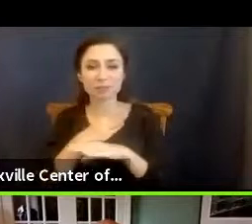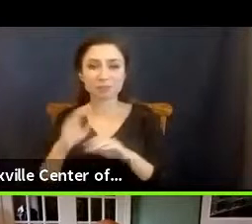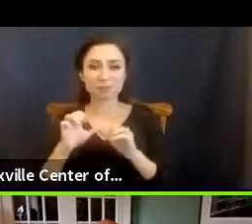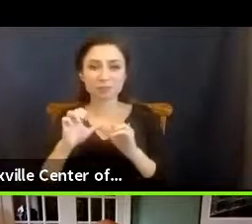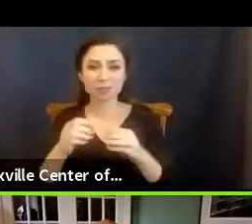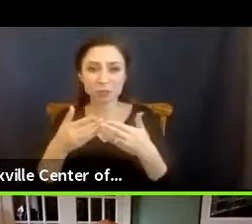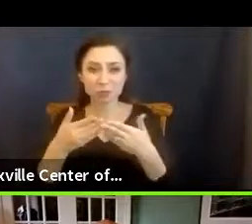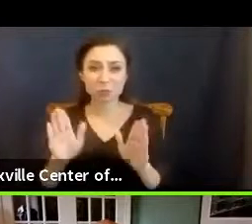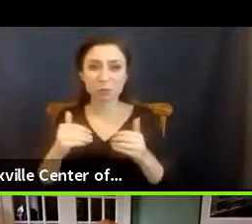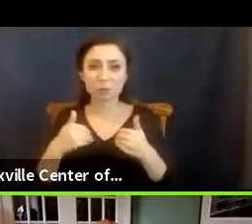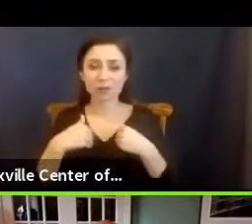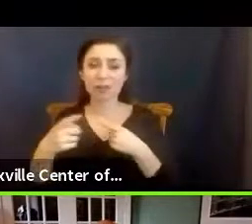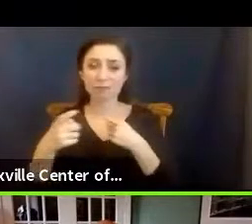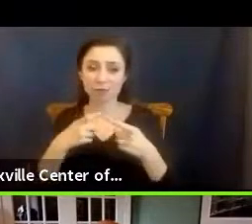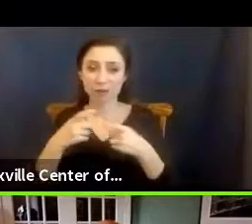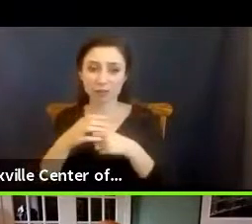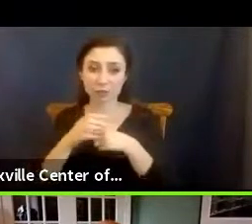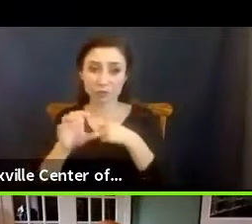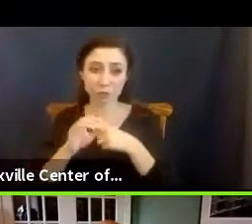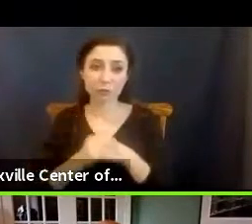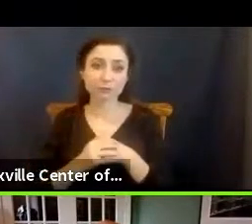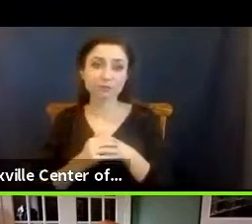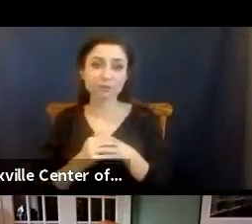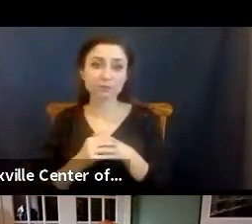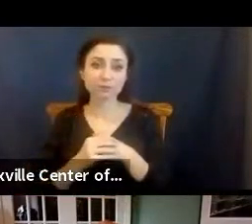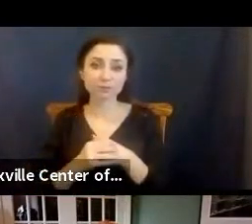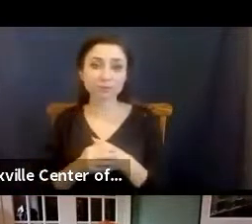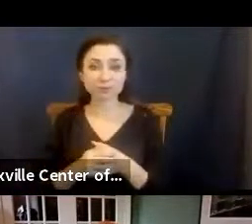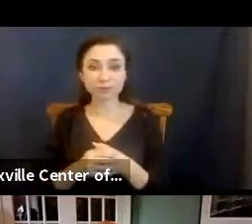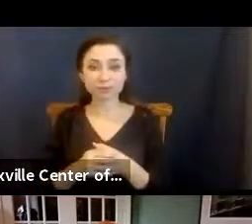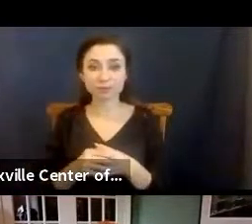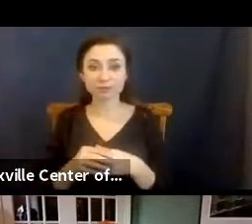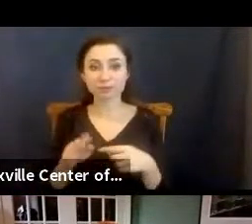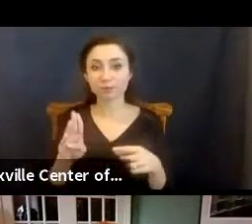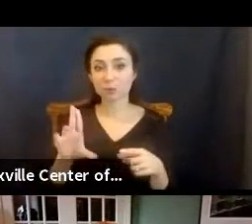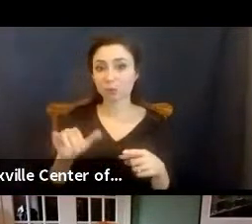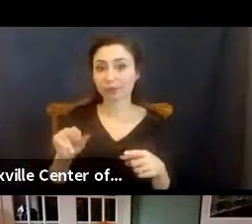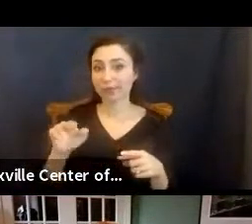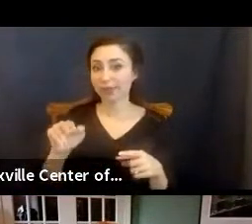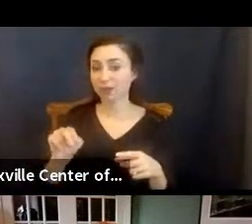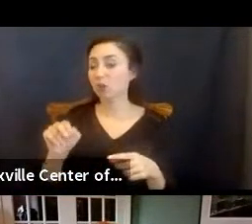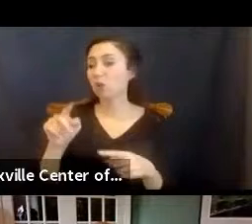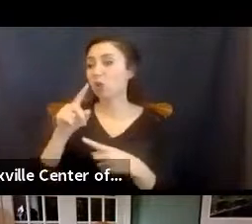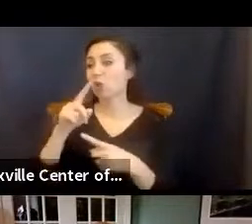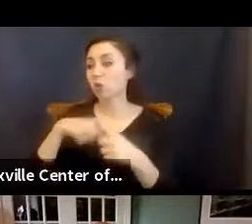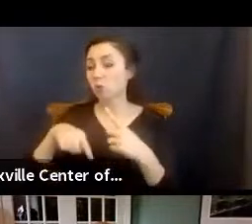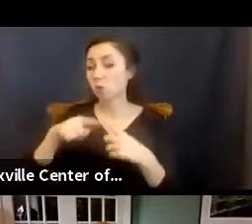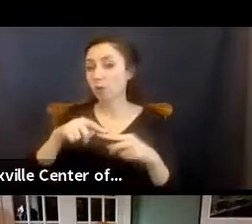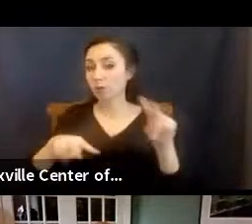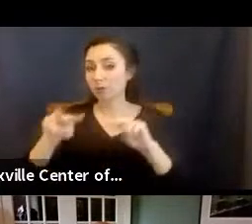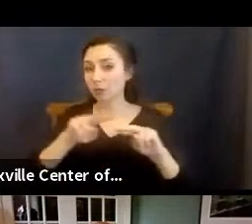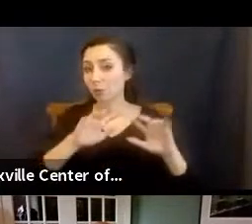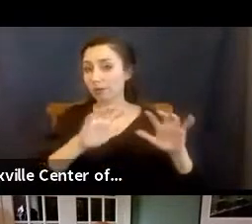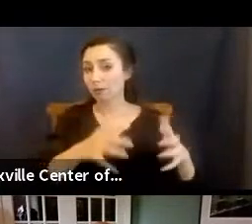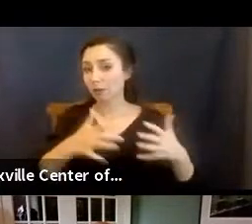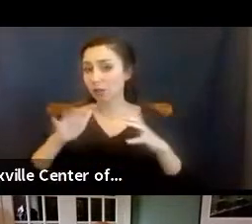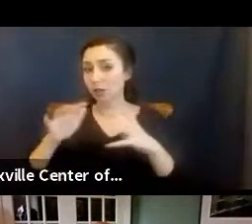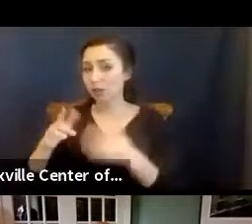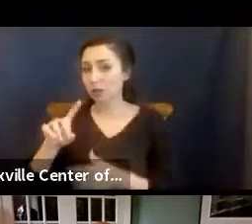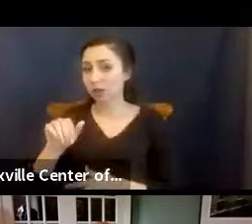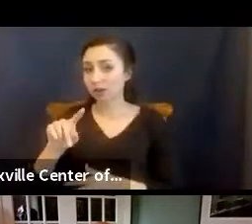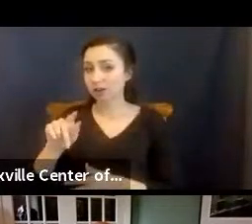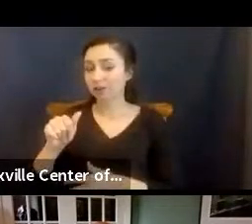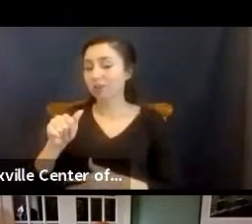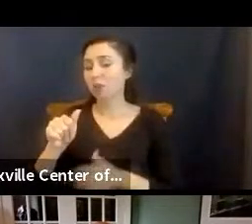have our regulation in force. So when we look at our cluster data, our most common